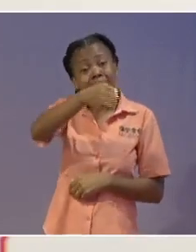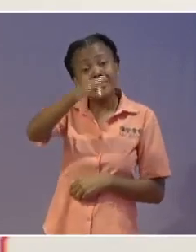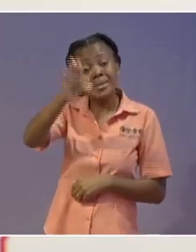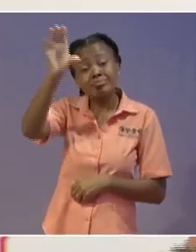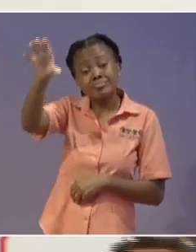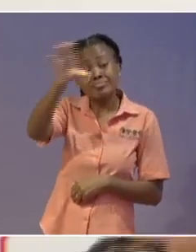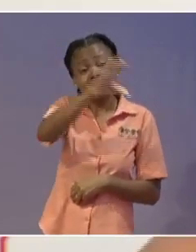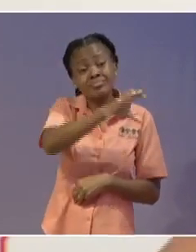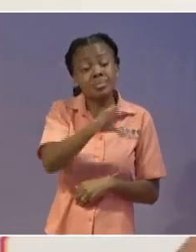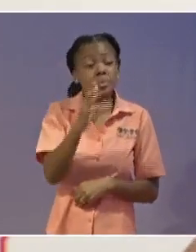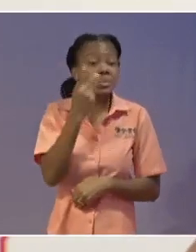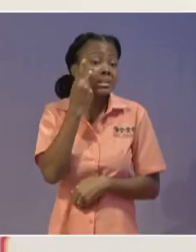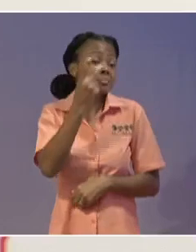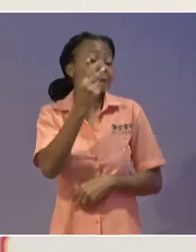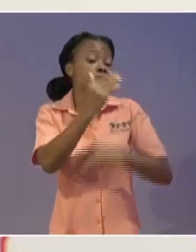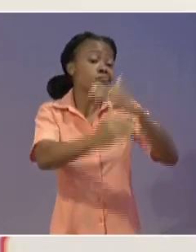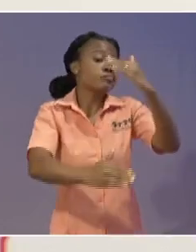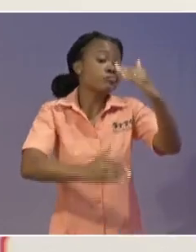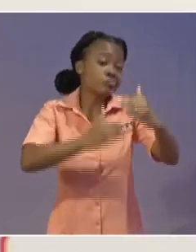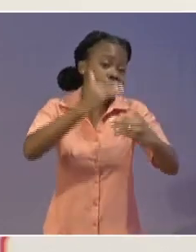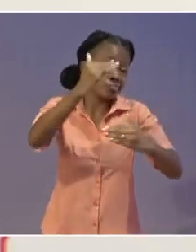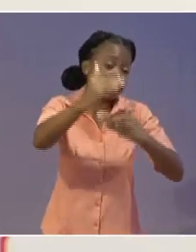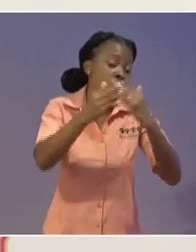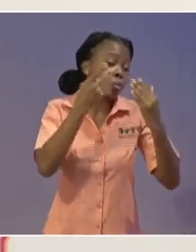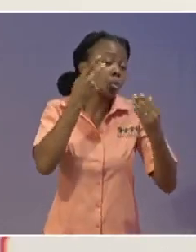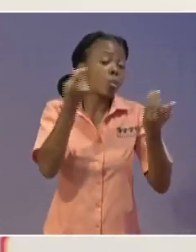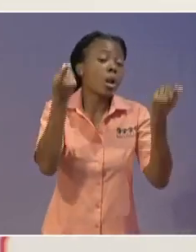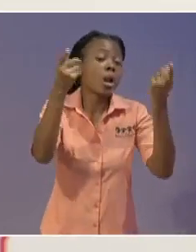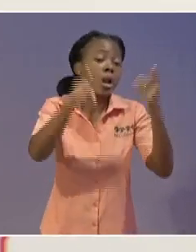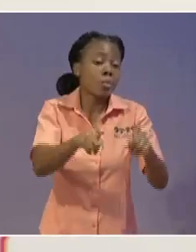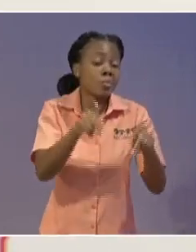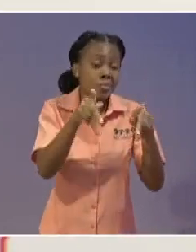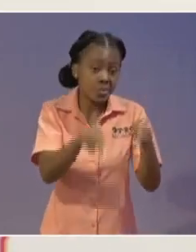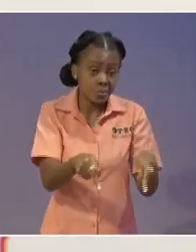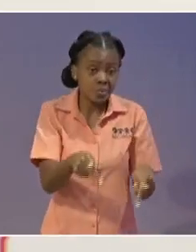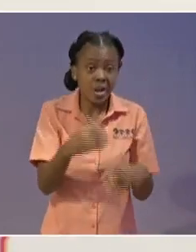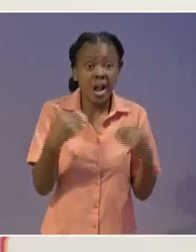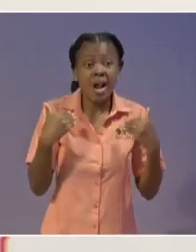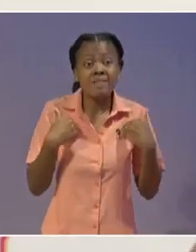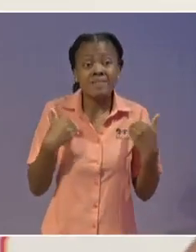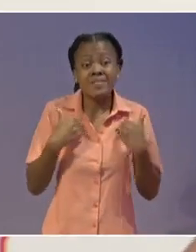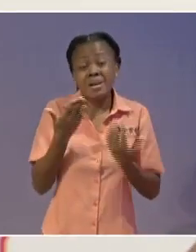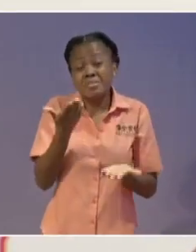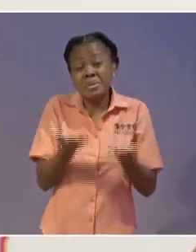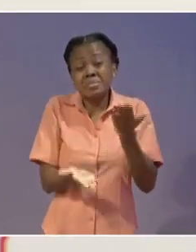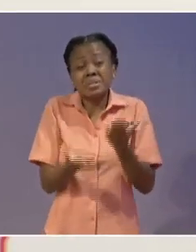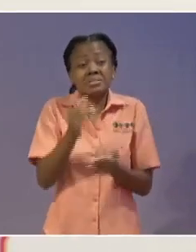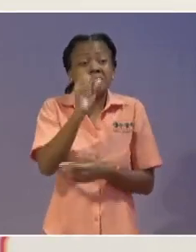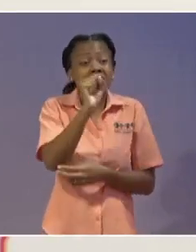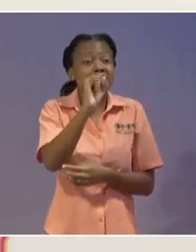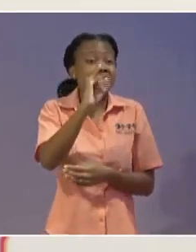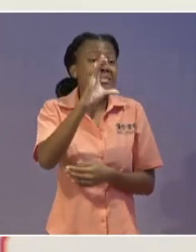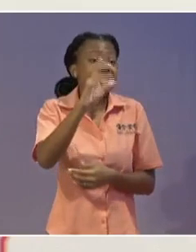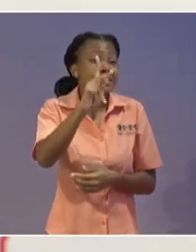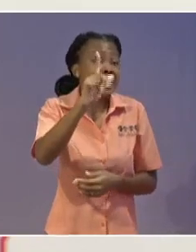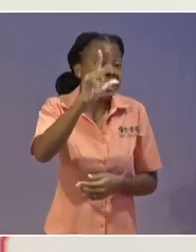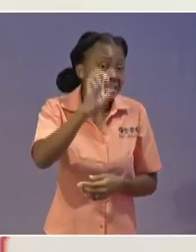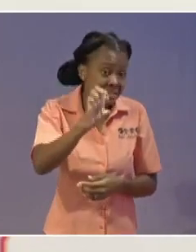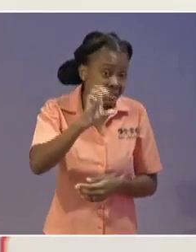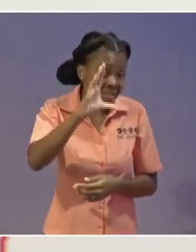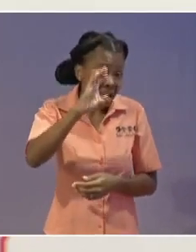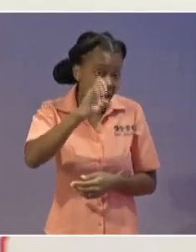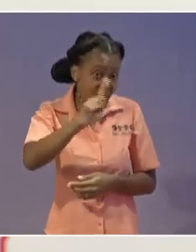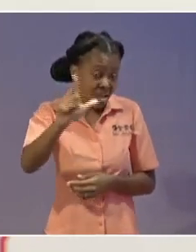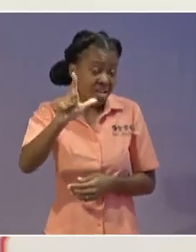would have a few other things. As I said, it can be sickle cell disease or cardiac. So there's usually something else there going on. That